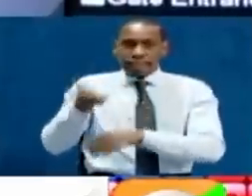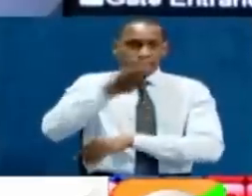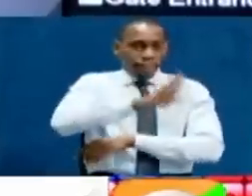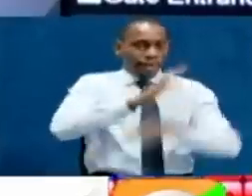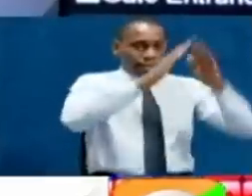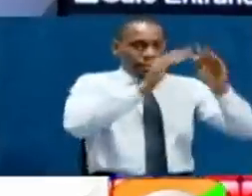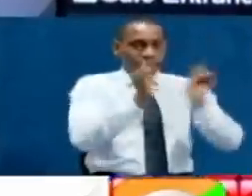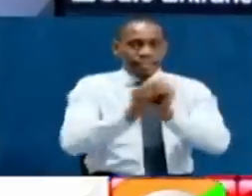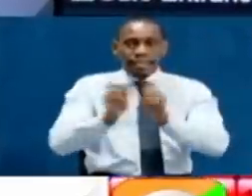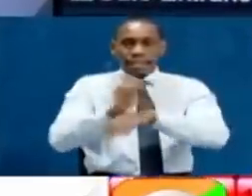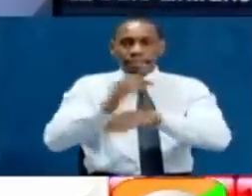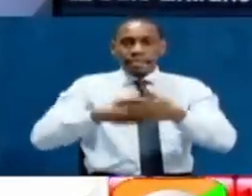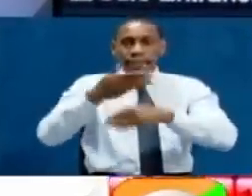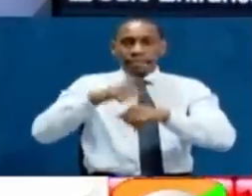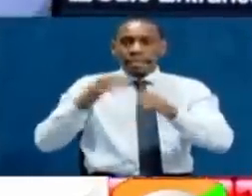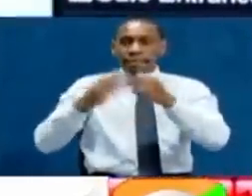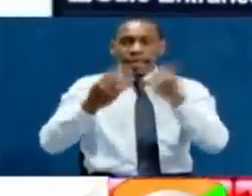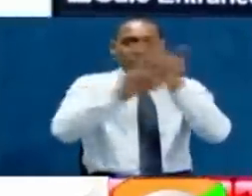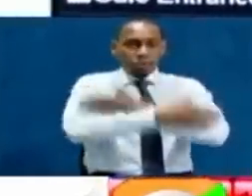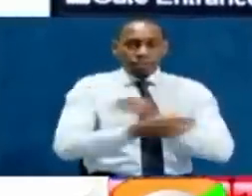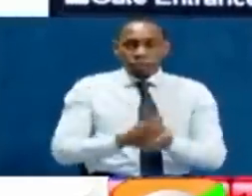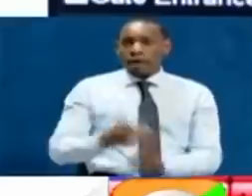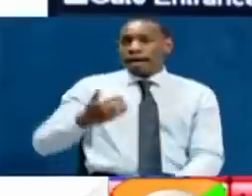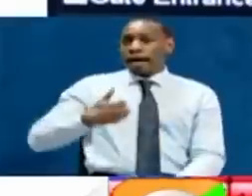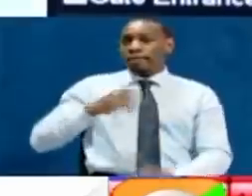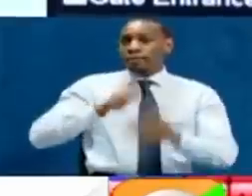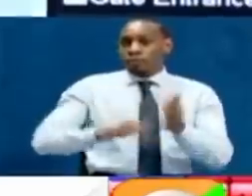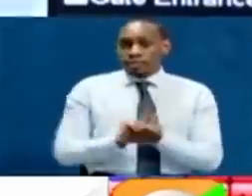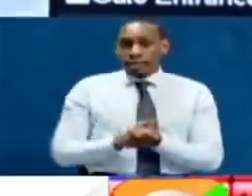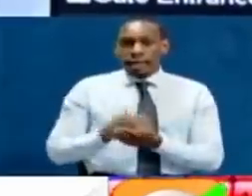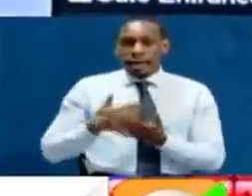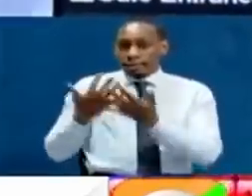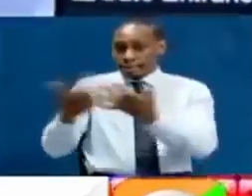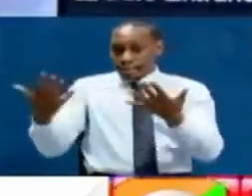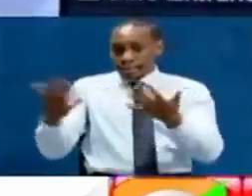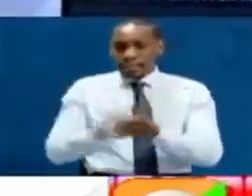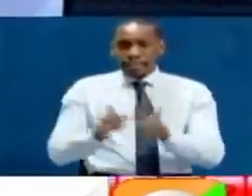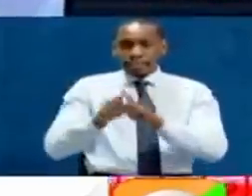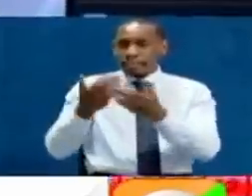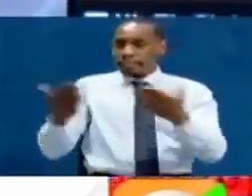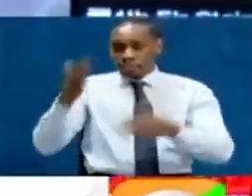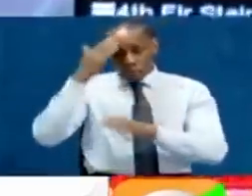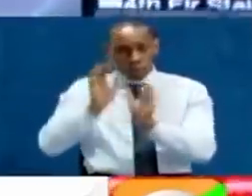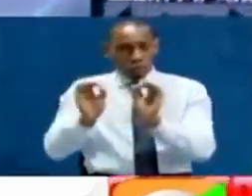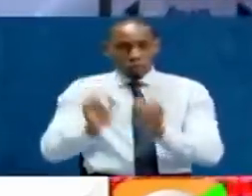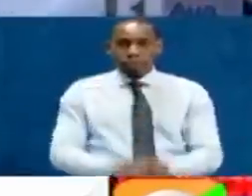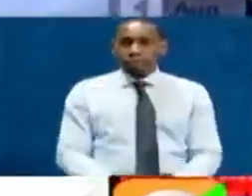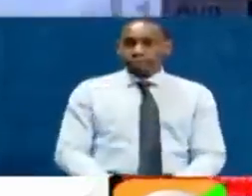to the apartment 10 minutes after 9 p.m. In his hands, he appeared to carry supplies. The contents are